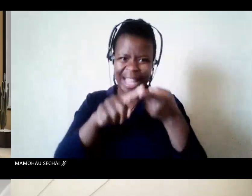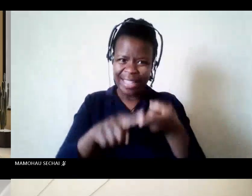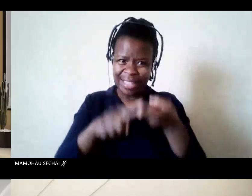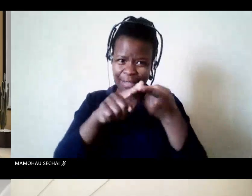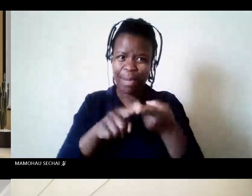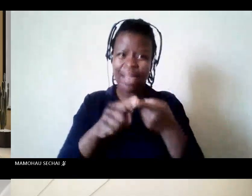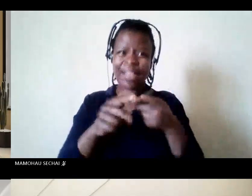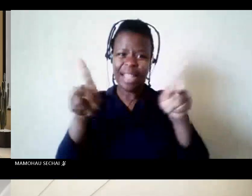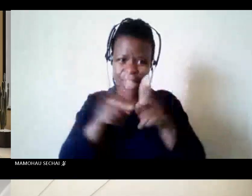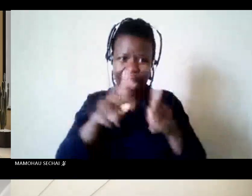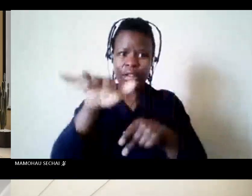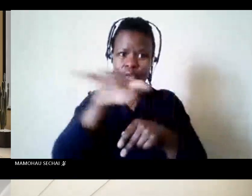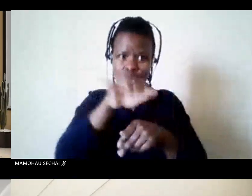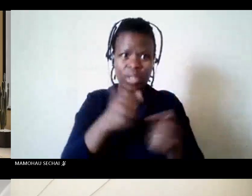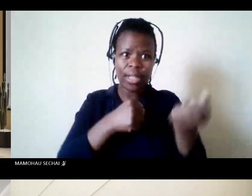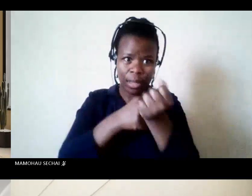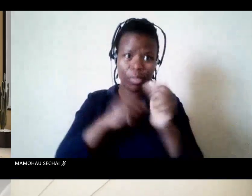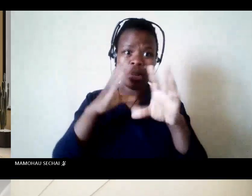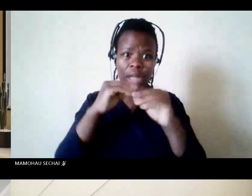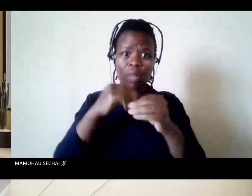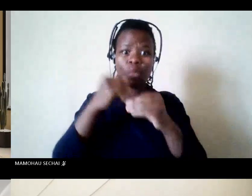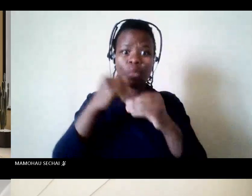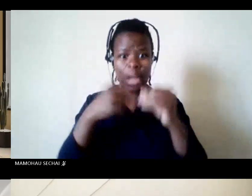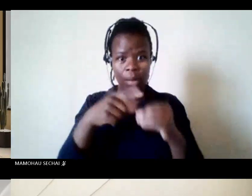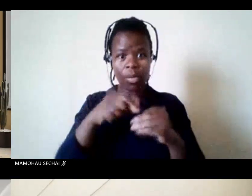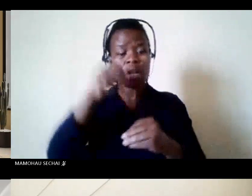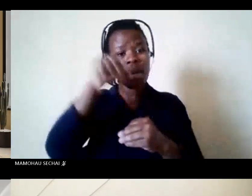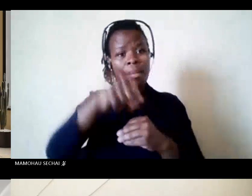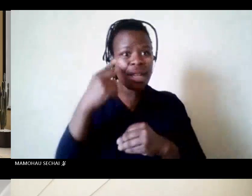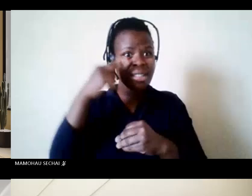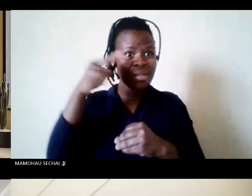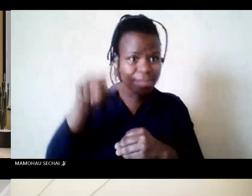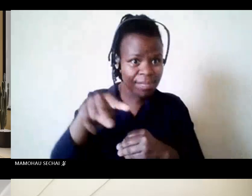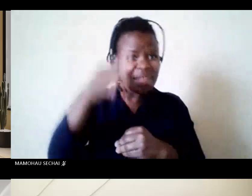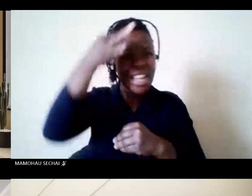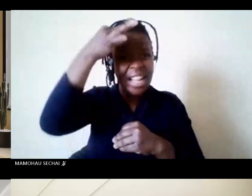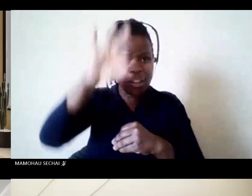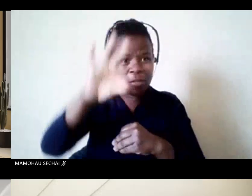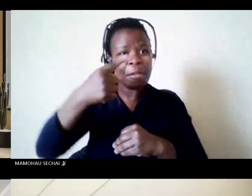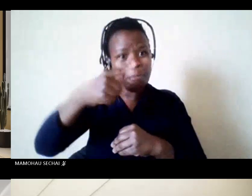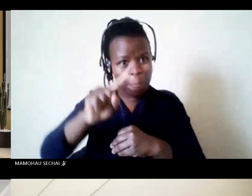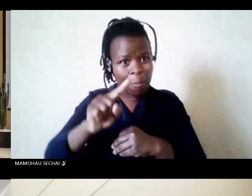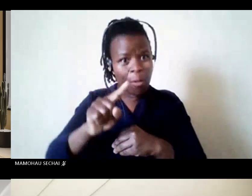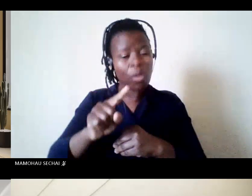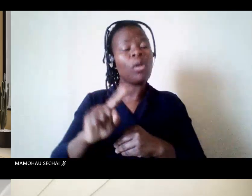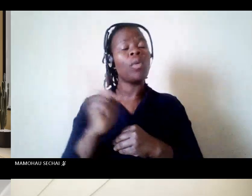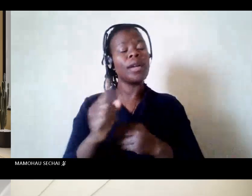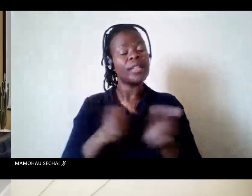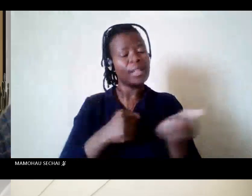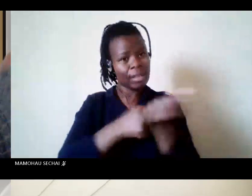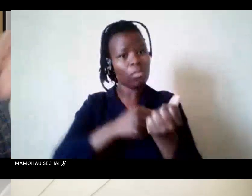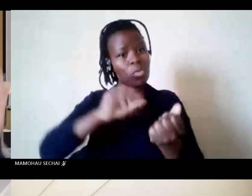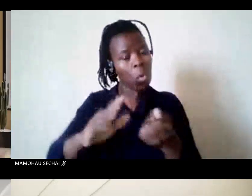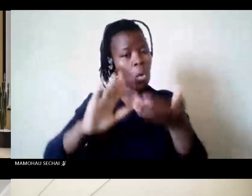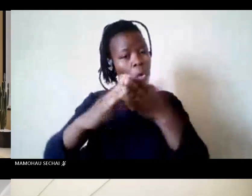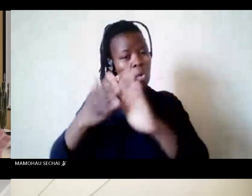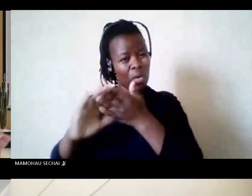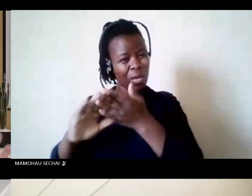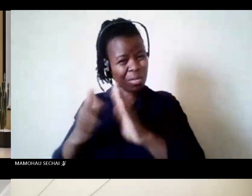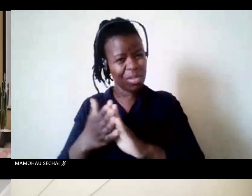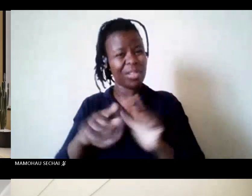support we're talking about. And so we would have to either look to government for particular support, we look to communities for particular support, we look